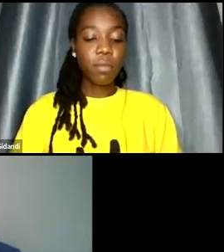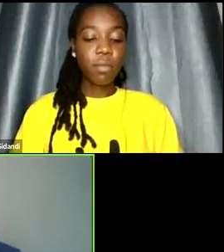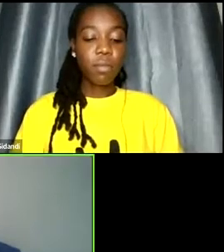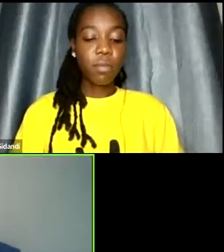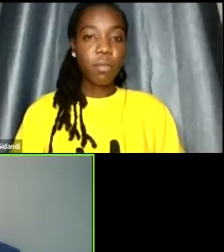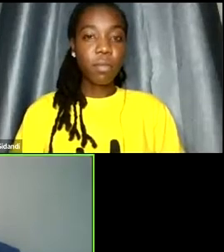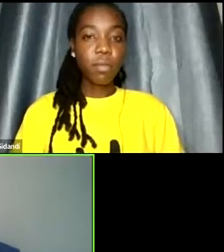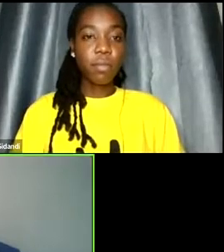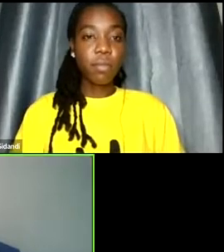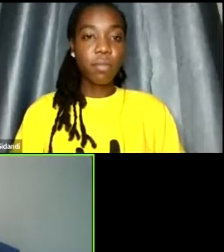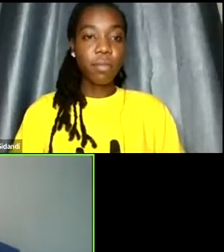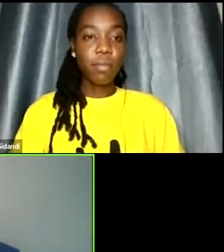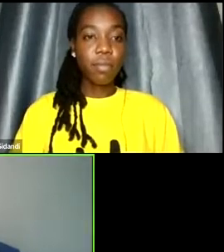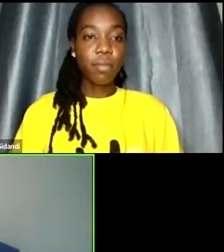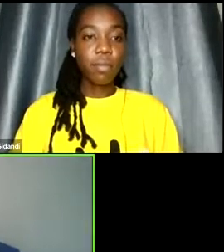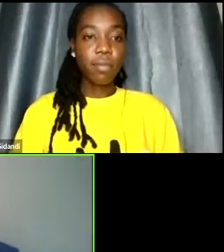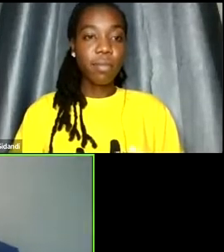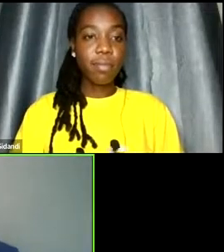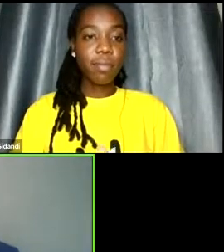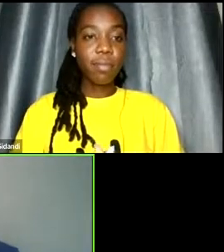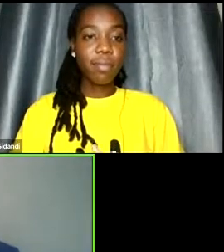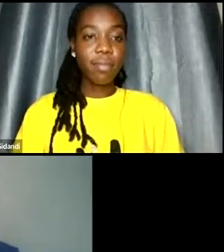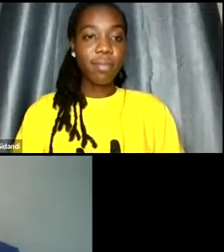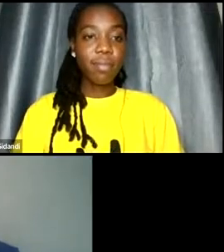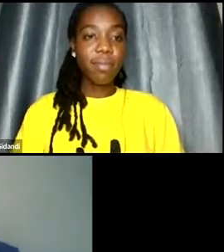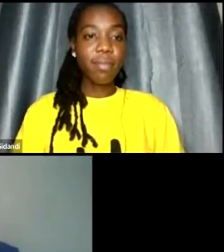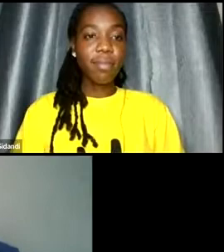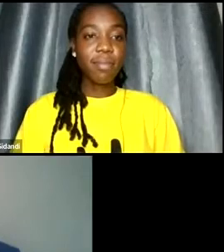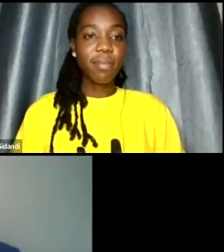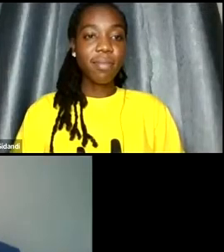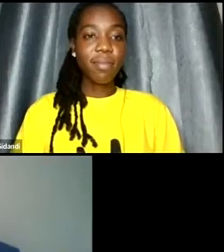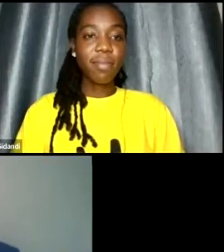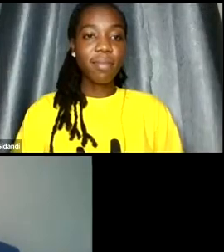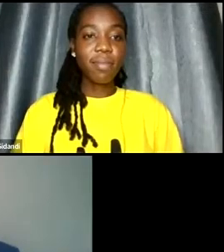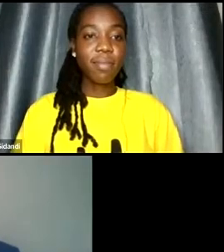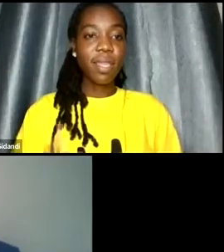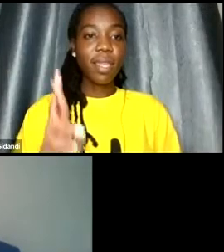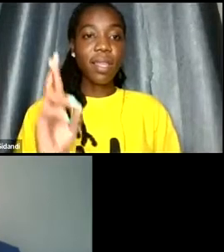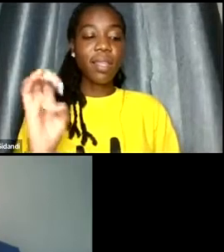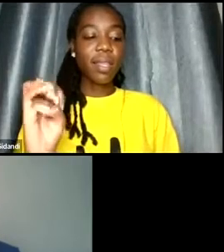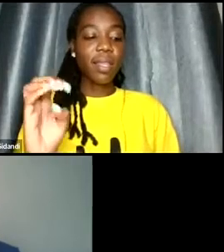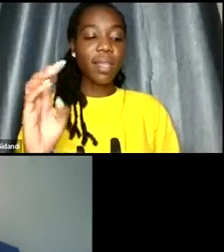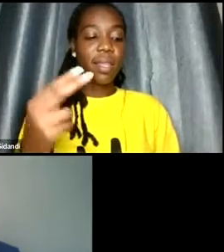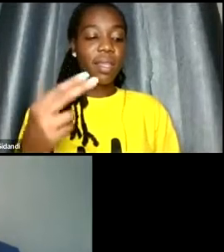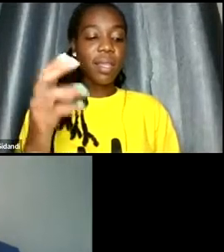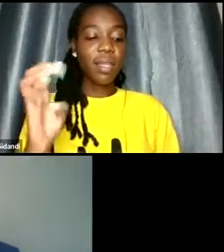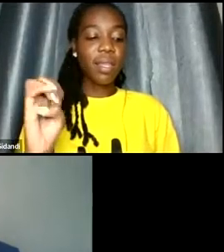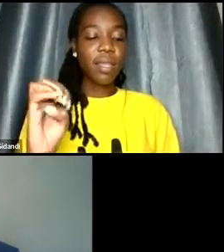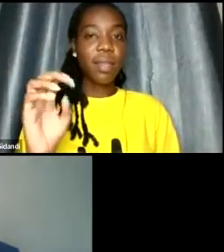Grace, you're muted. Yeah, that's what I just realized. Rehema Mutazindwa,